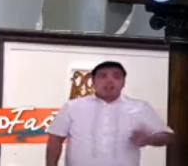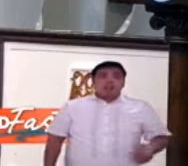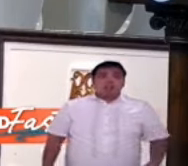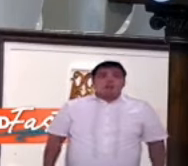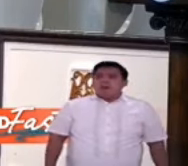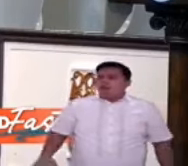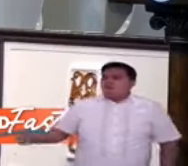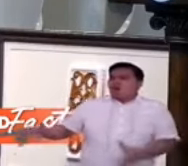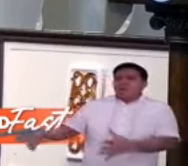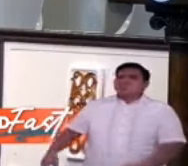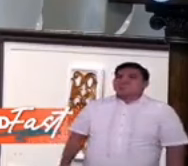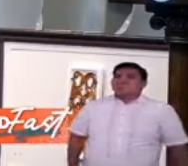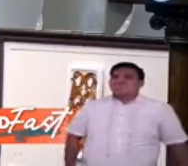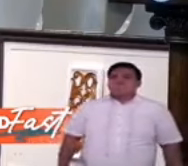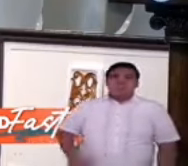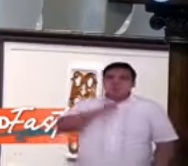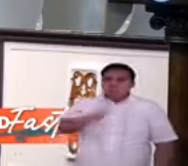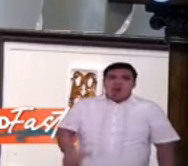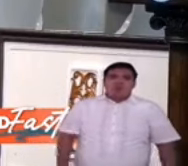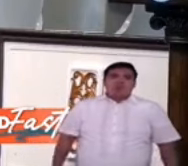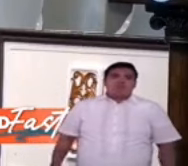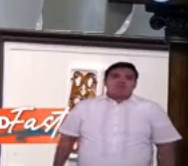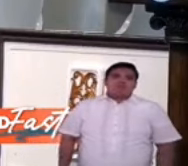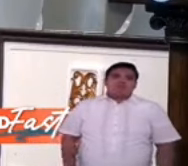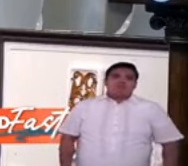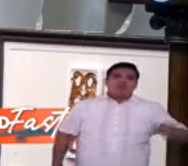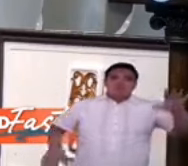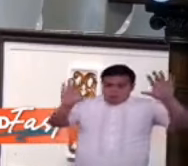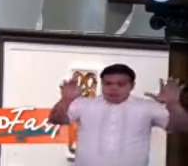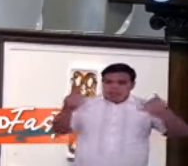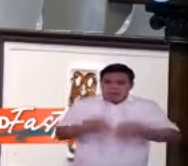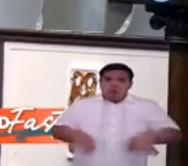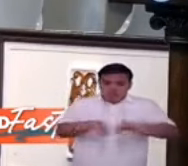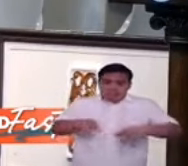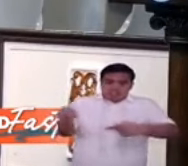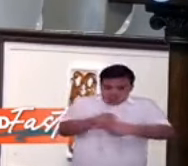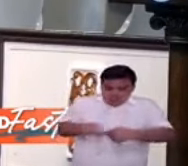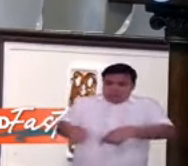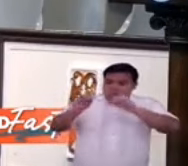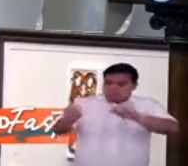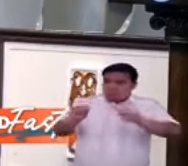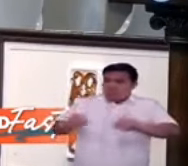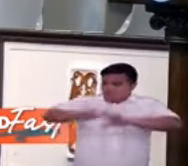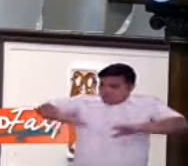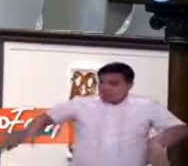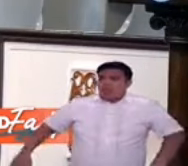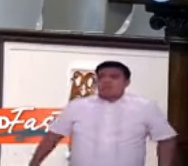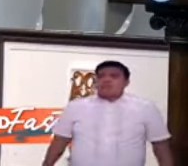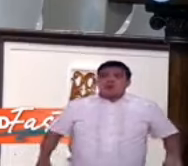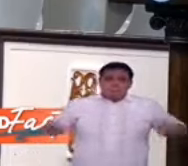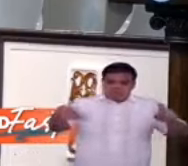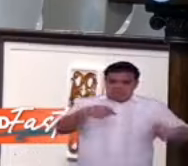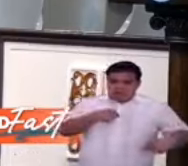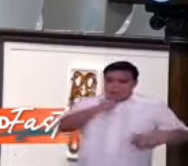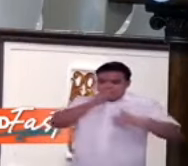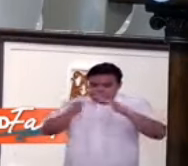Christ plus continue to do what you need to do. Christ is not enough for you. You need to humble yourself and say, it